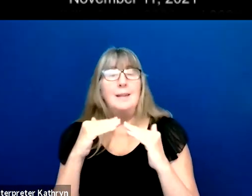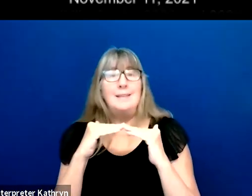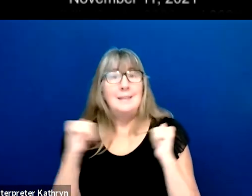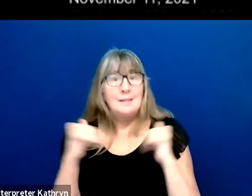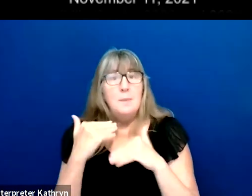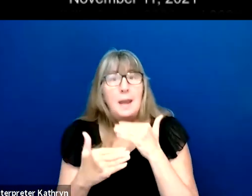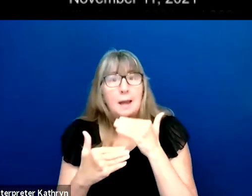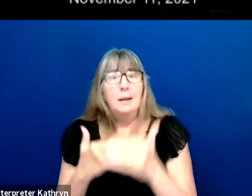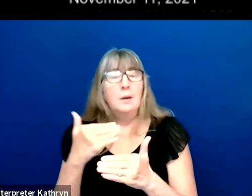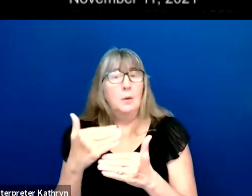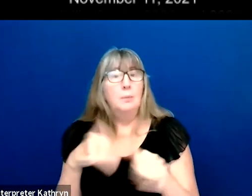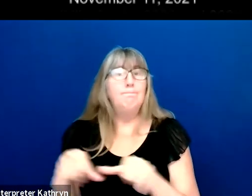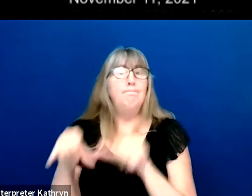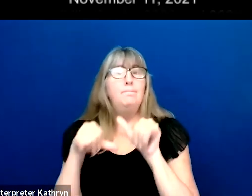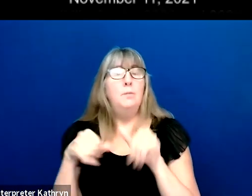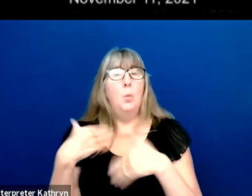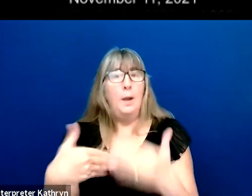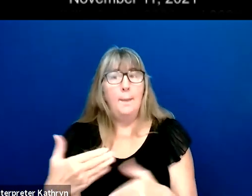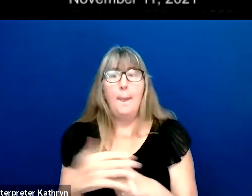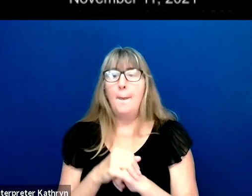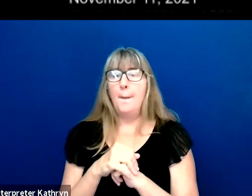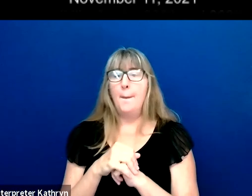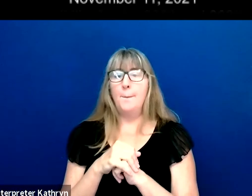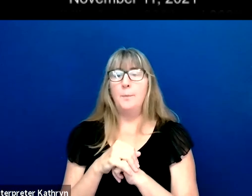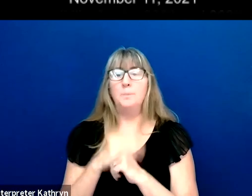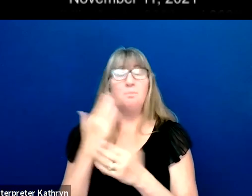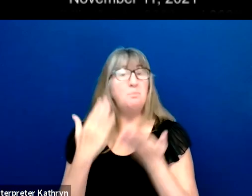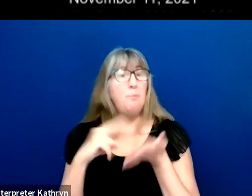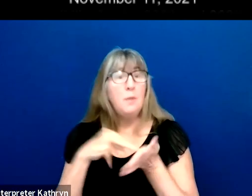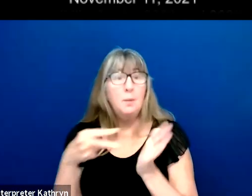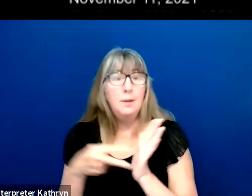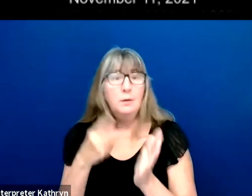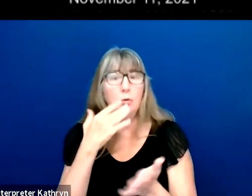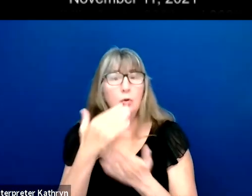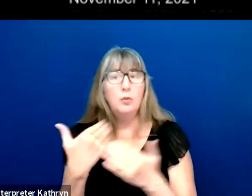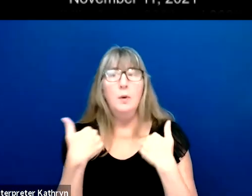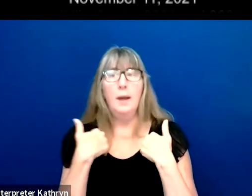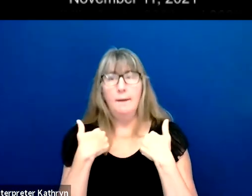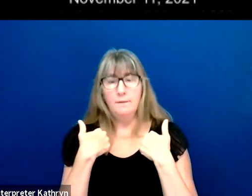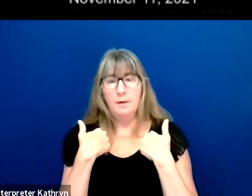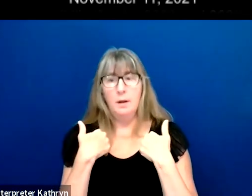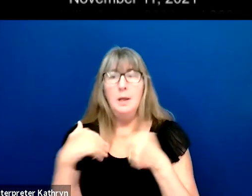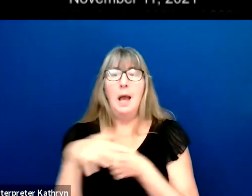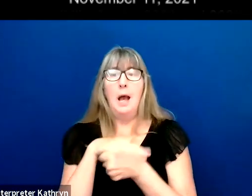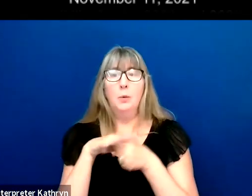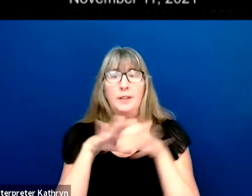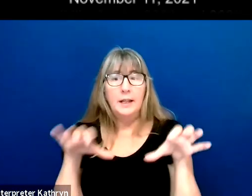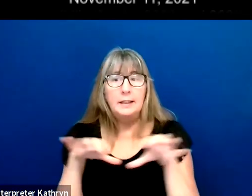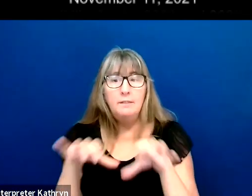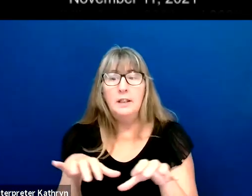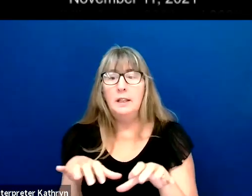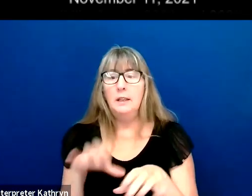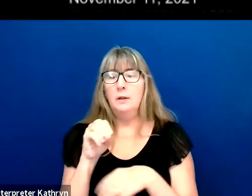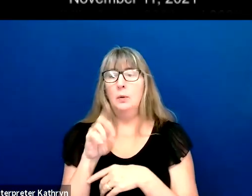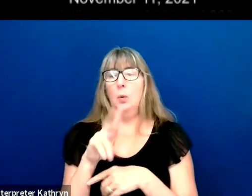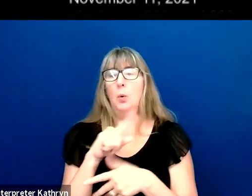right? Because it might mean that that it's good to have outreach activities. It might mean that there's a